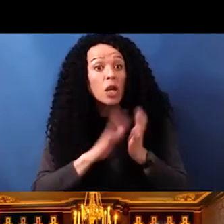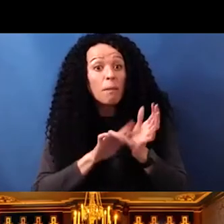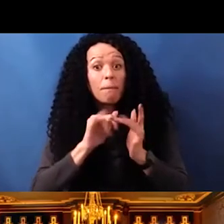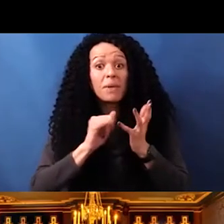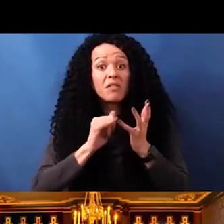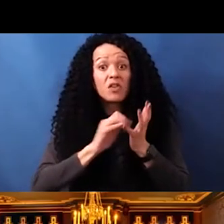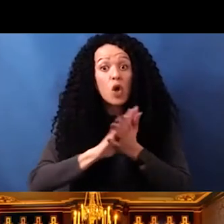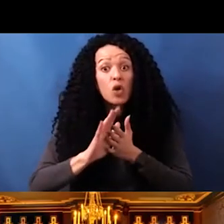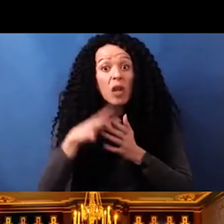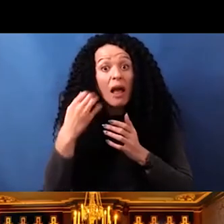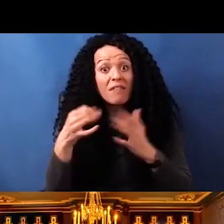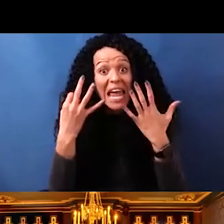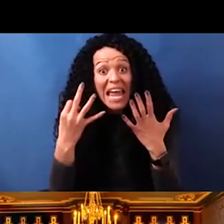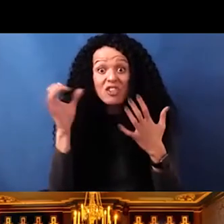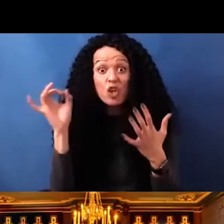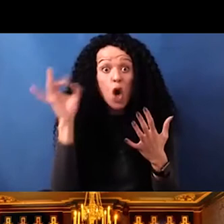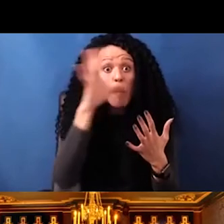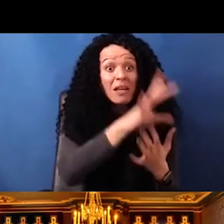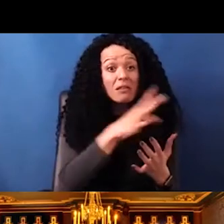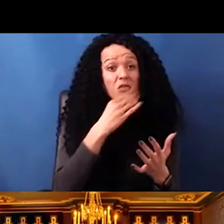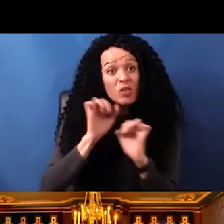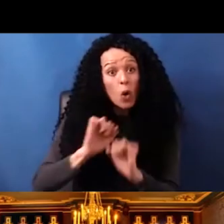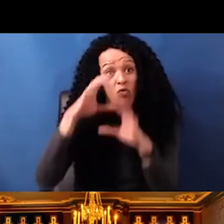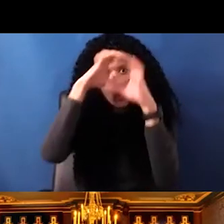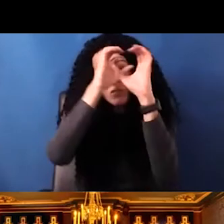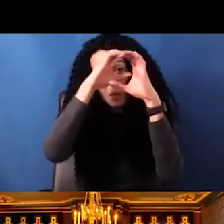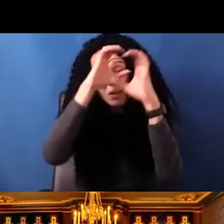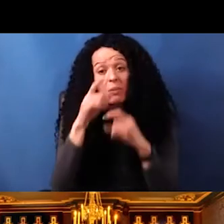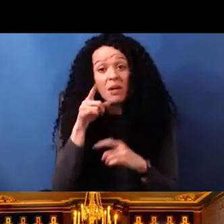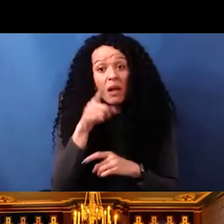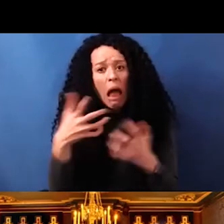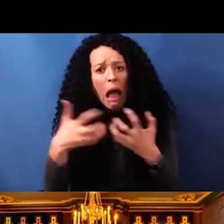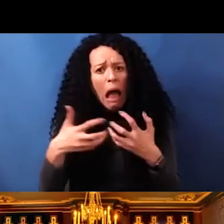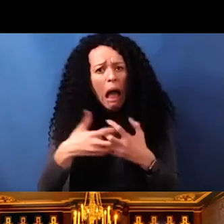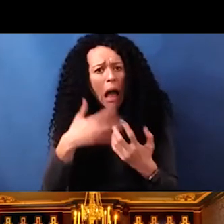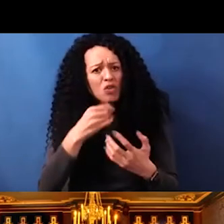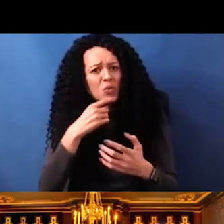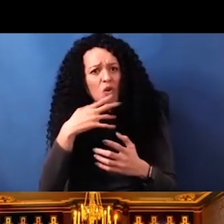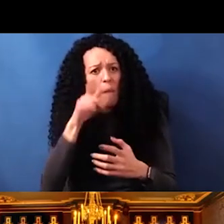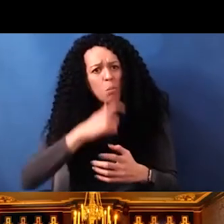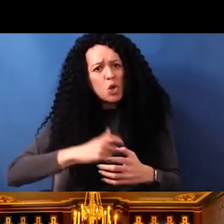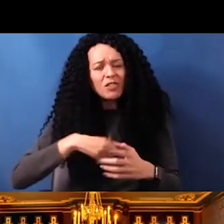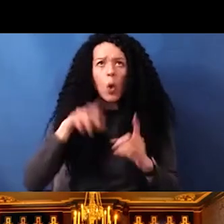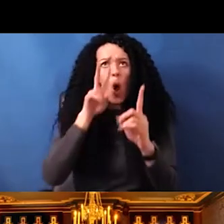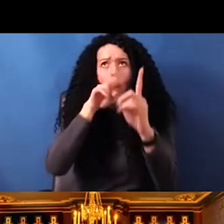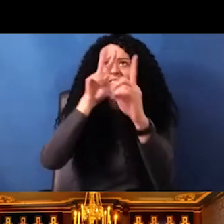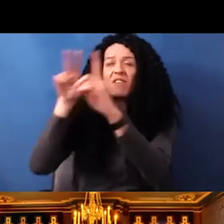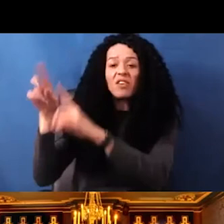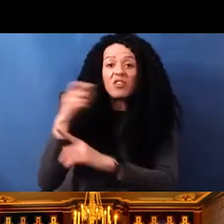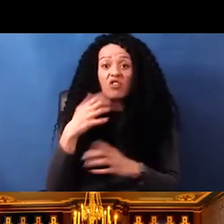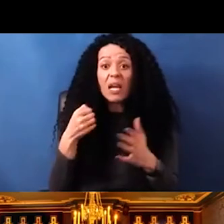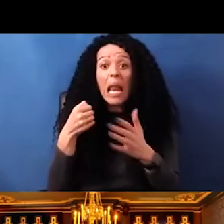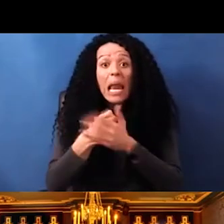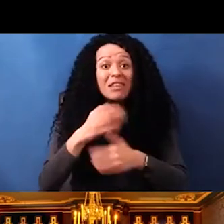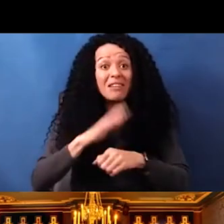discovered 8 comets using her own small telescope, somehow squeezing her personal observations into the very limited time she had outside